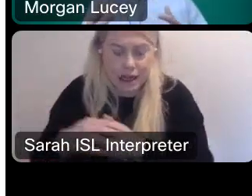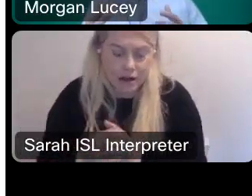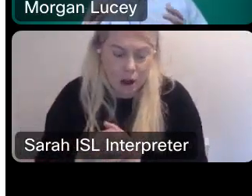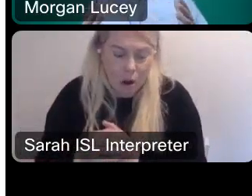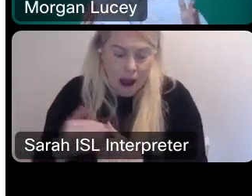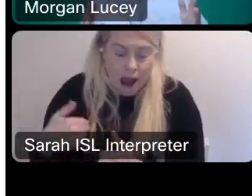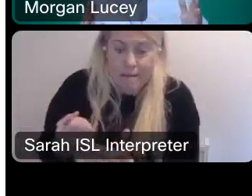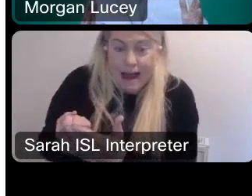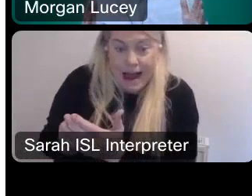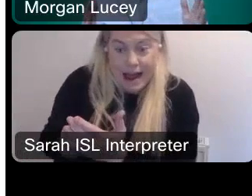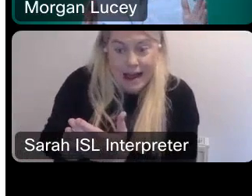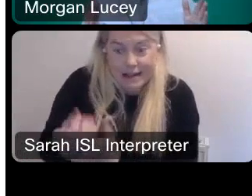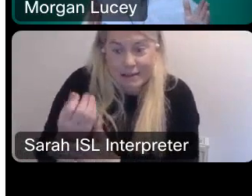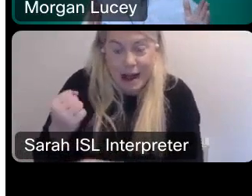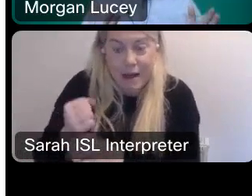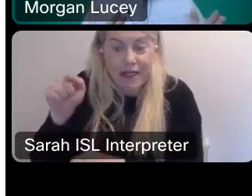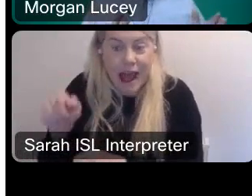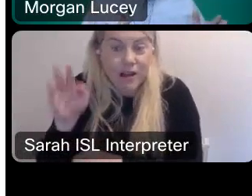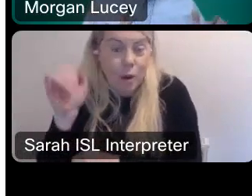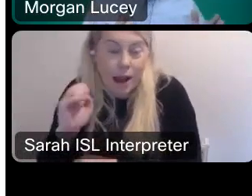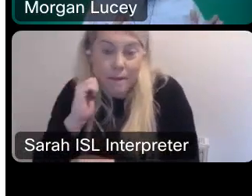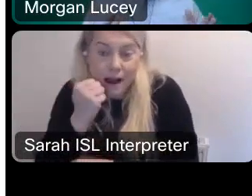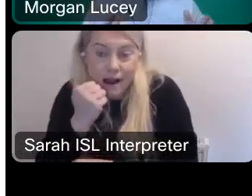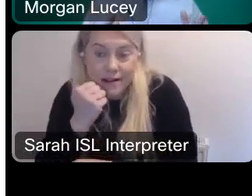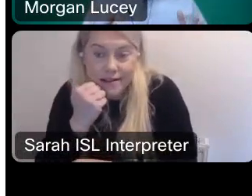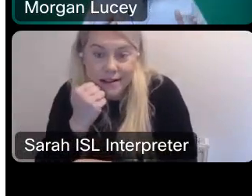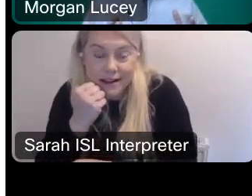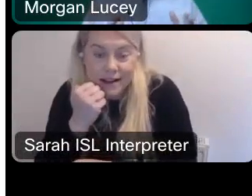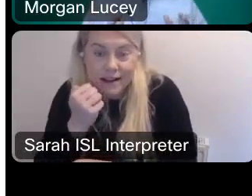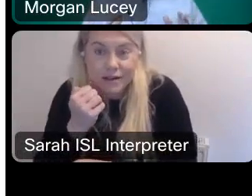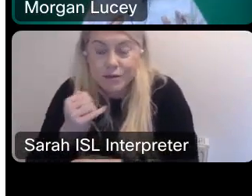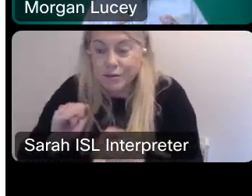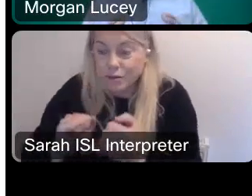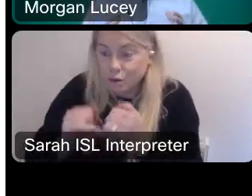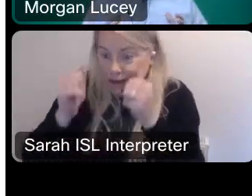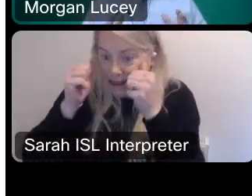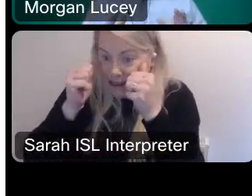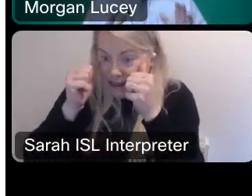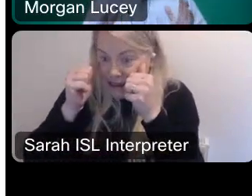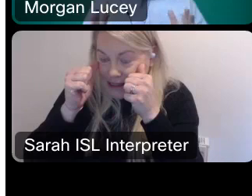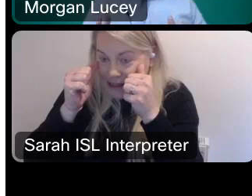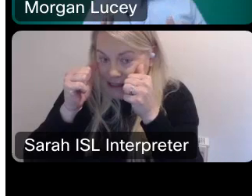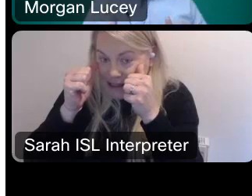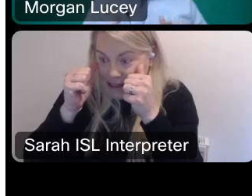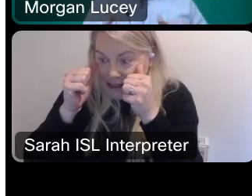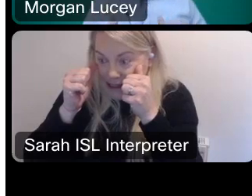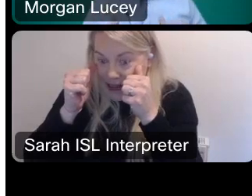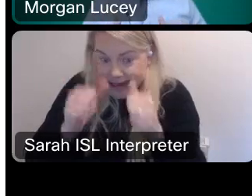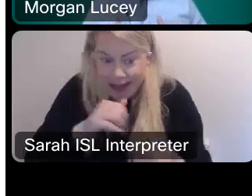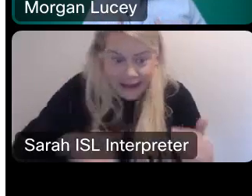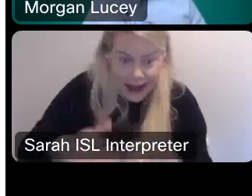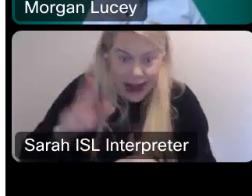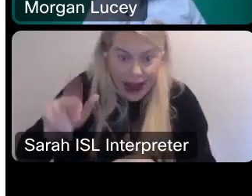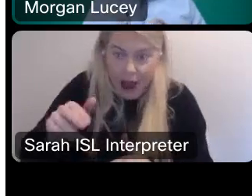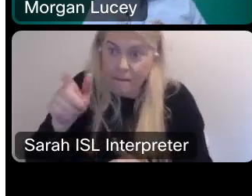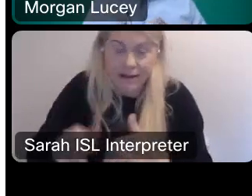is because somebody's data, in terms of who is attending, that data can't even be accessed by accident within the